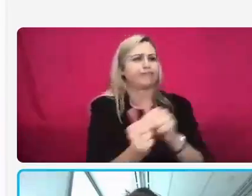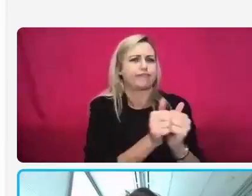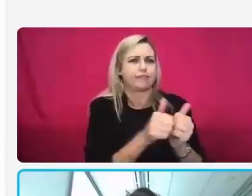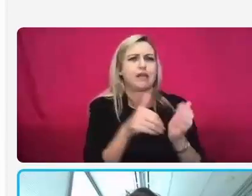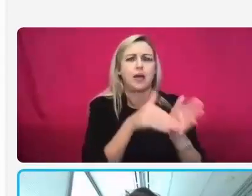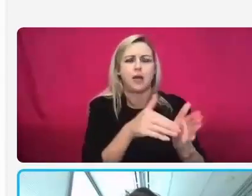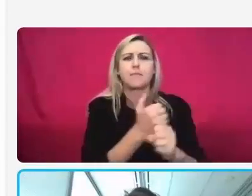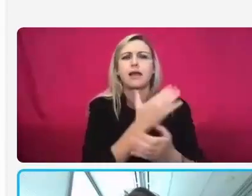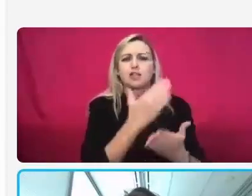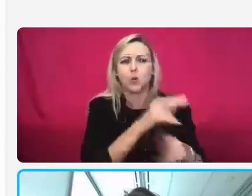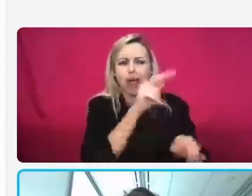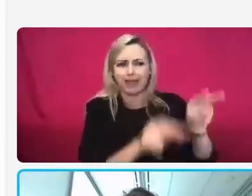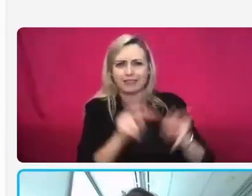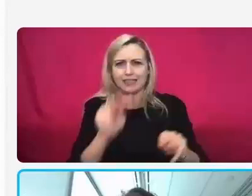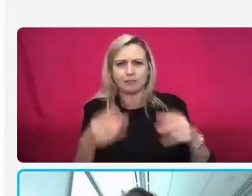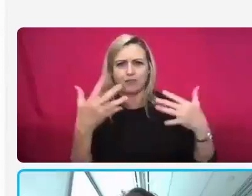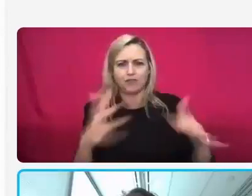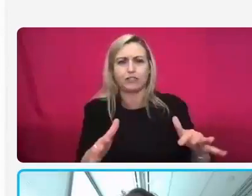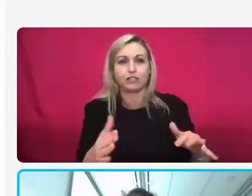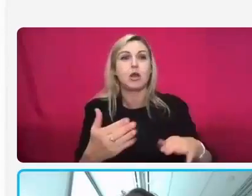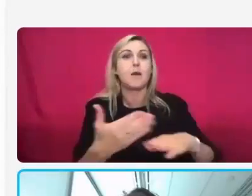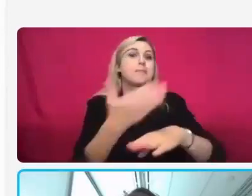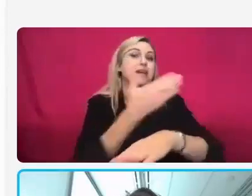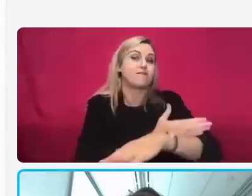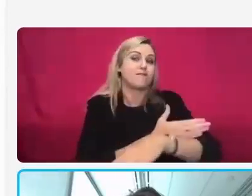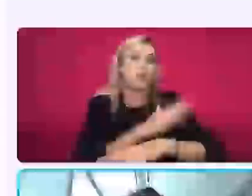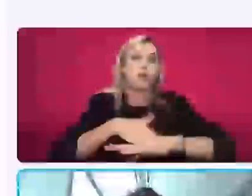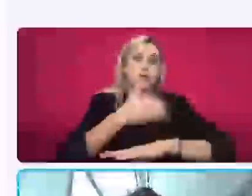all assessments are completed well before the implementation of AN-ACC.